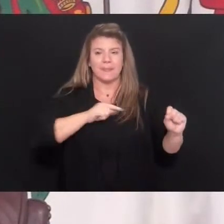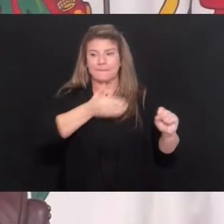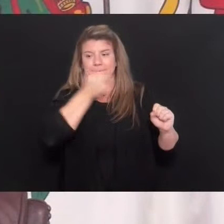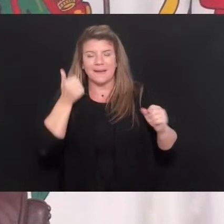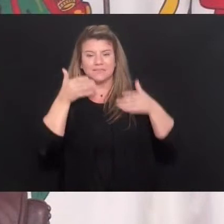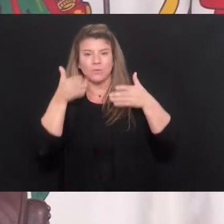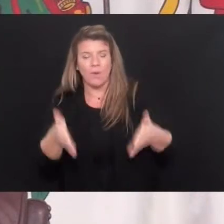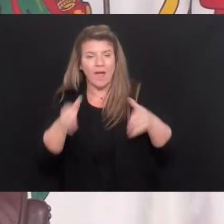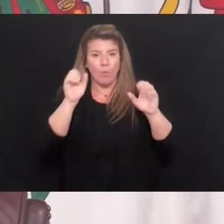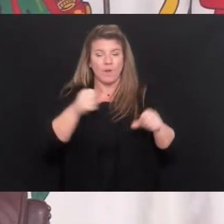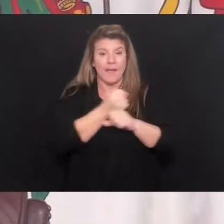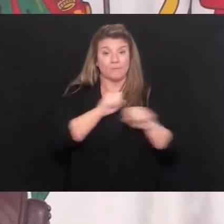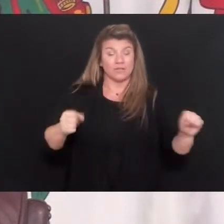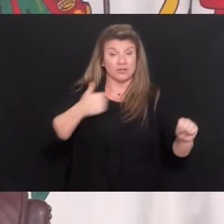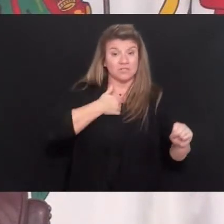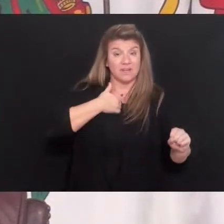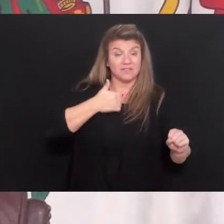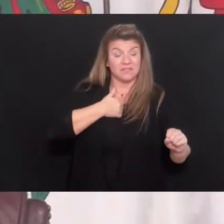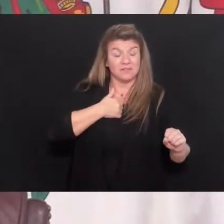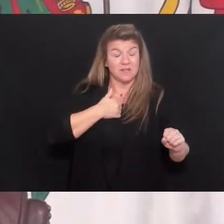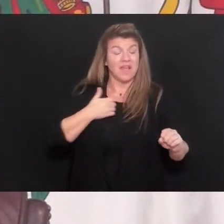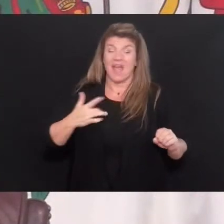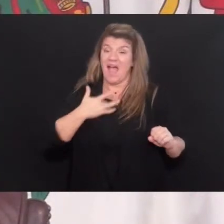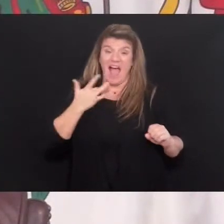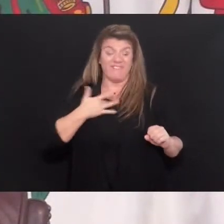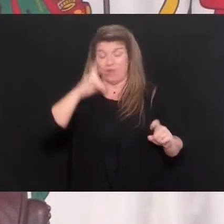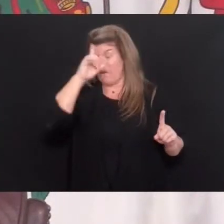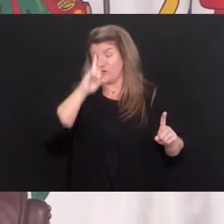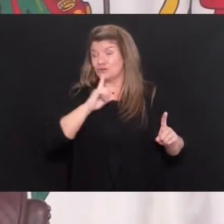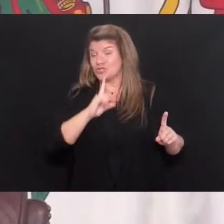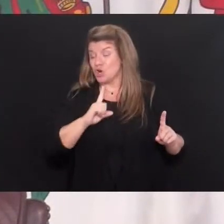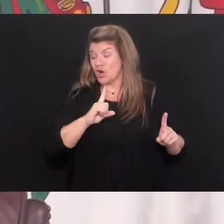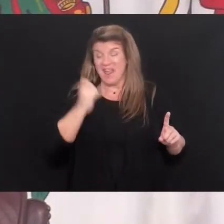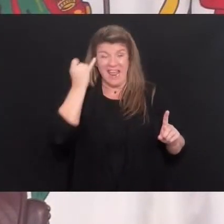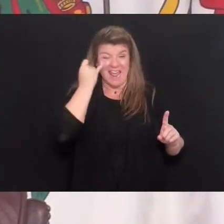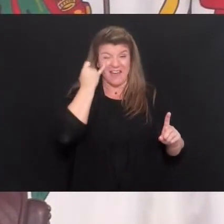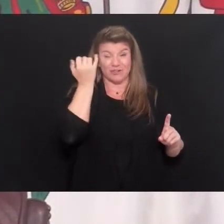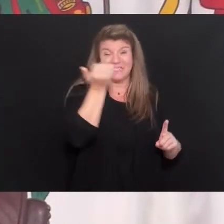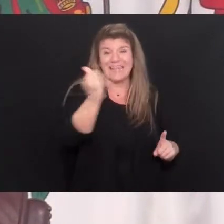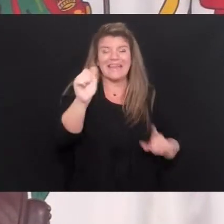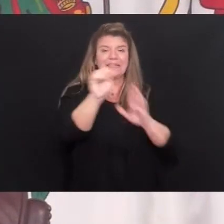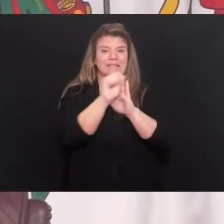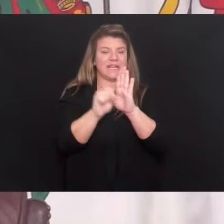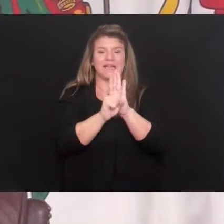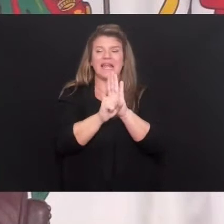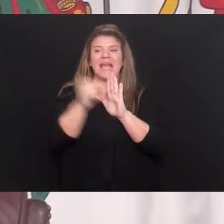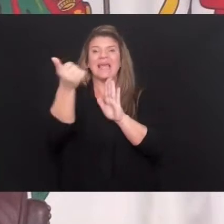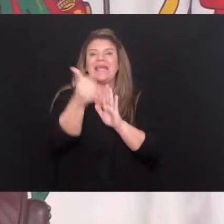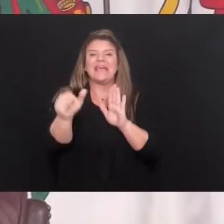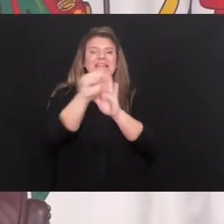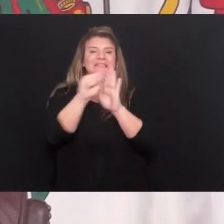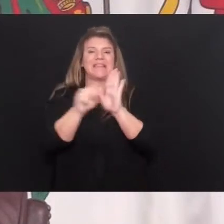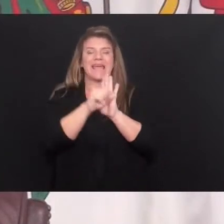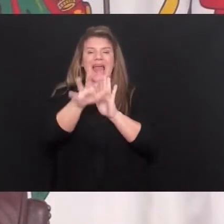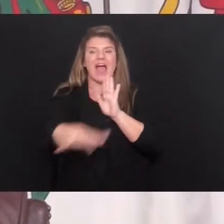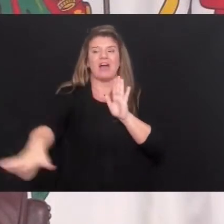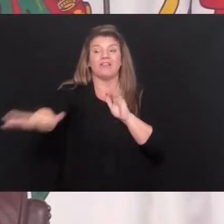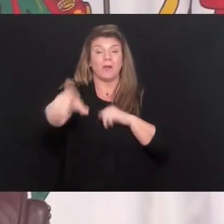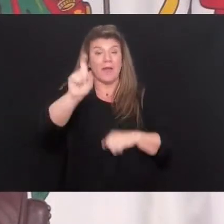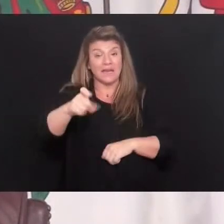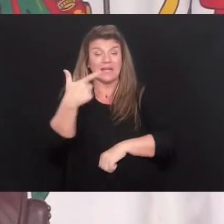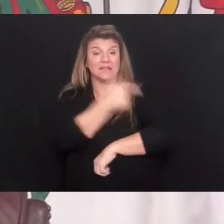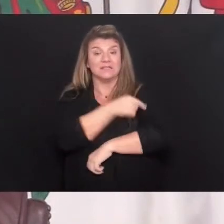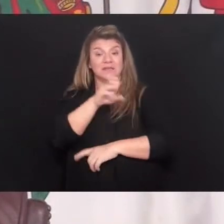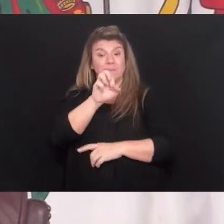possibly protect us, I think absolutely if there's any state out there that needs the booster for the